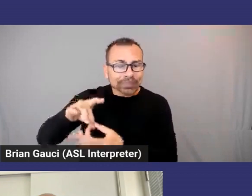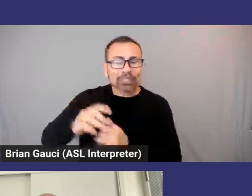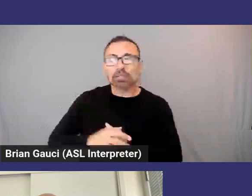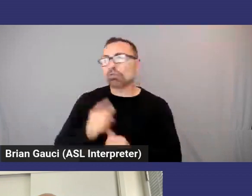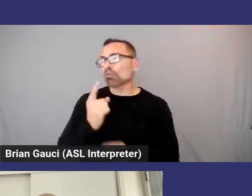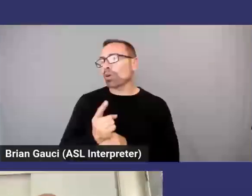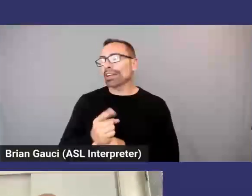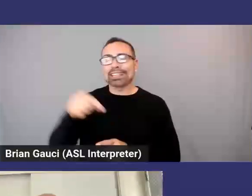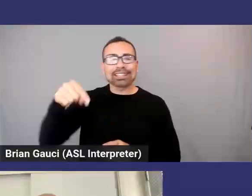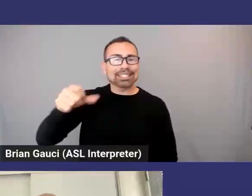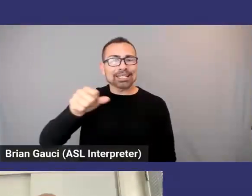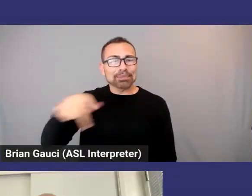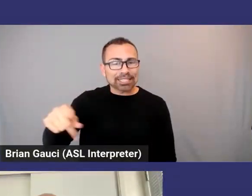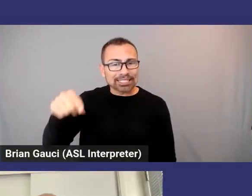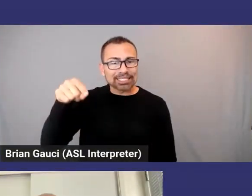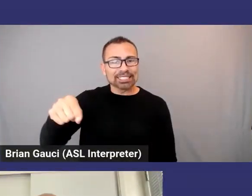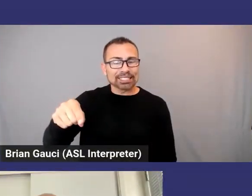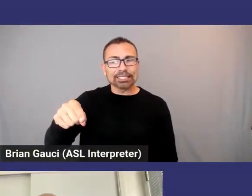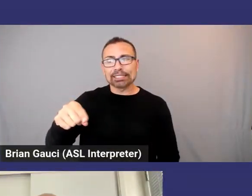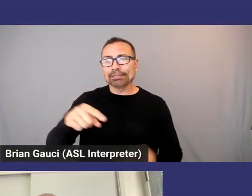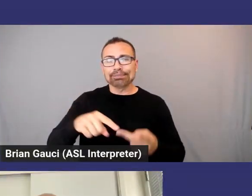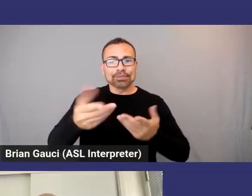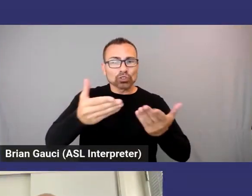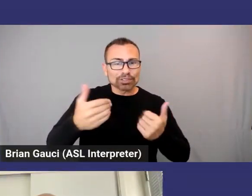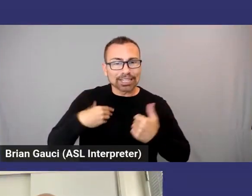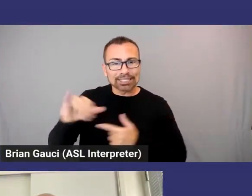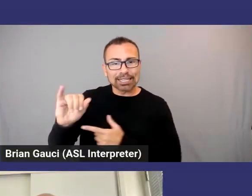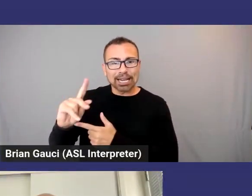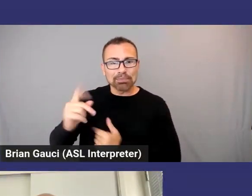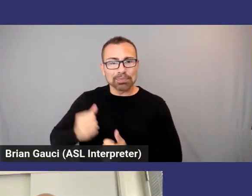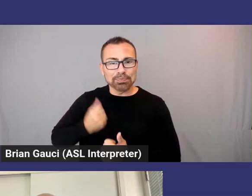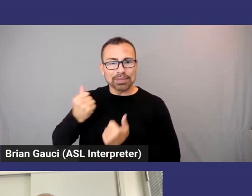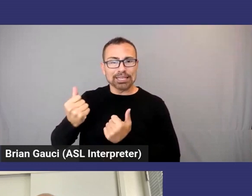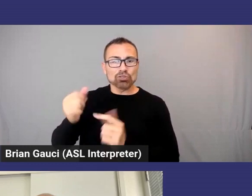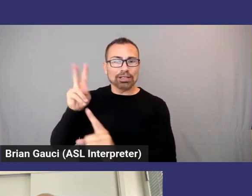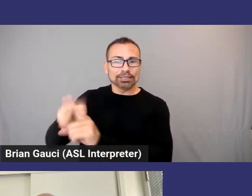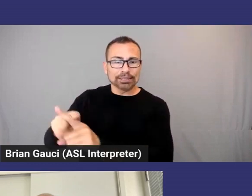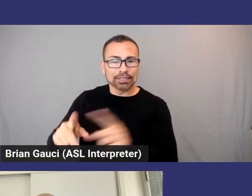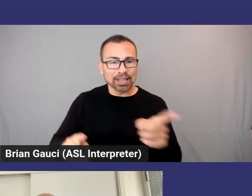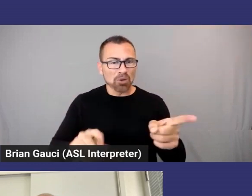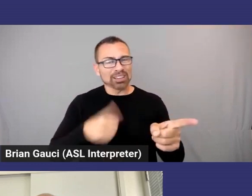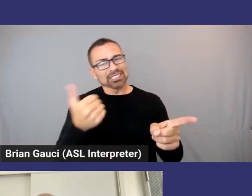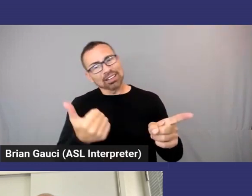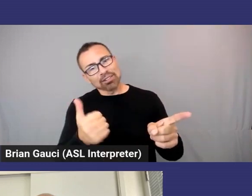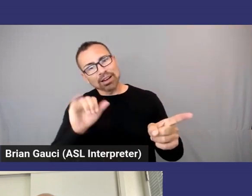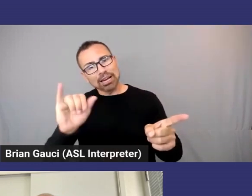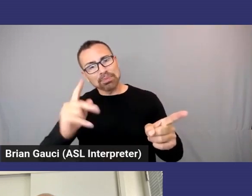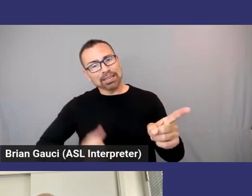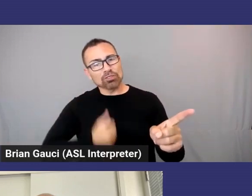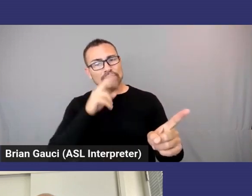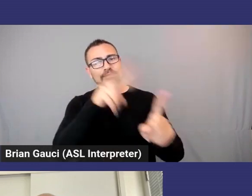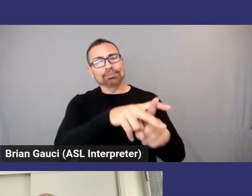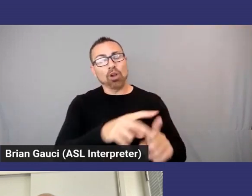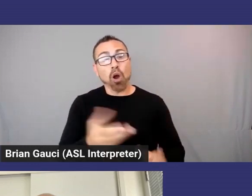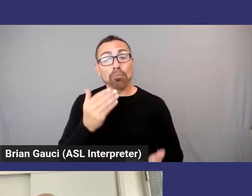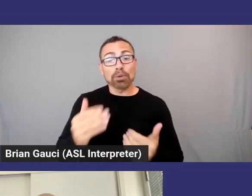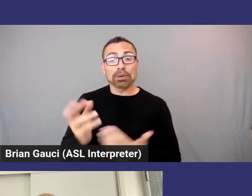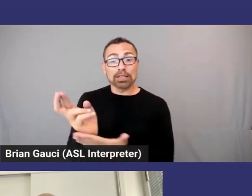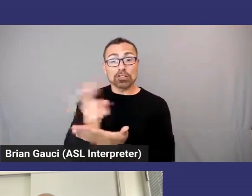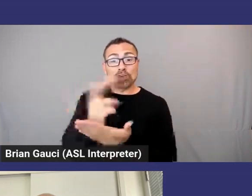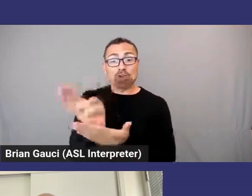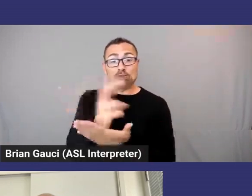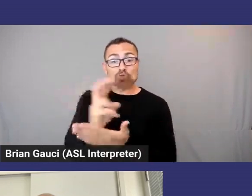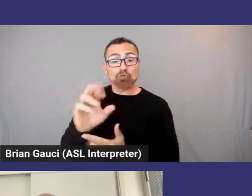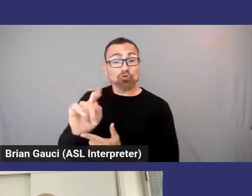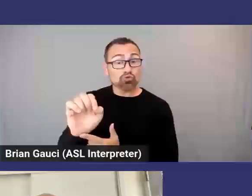application or this service gets an IP address. That other one over there gets some sort of IP address. Maybe there's some sort of router, whether it's living